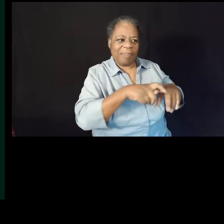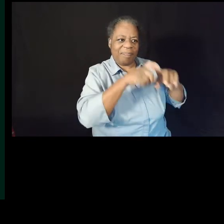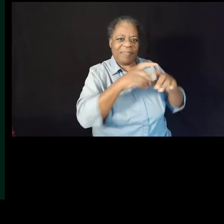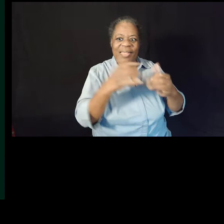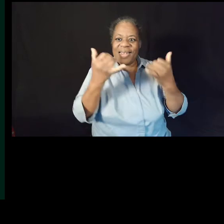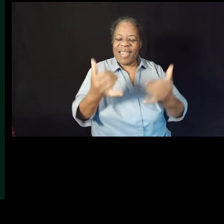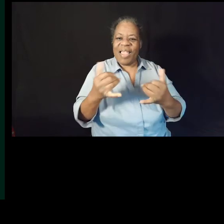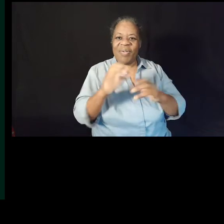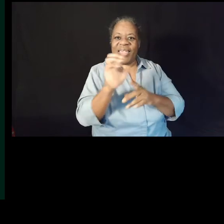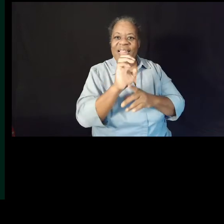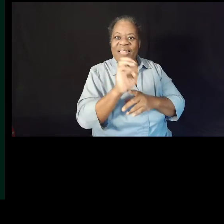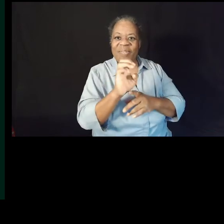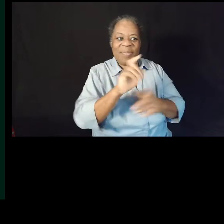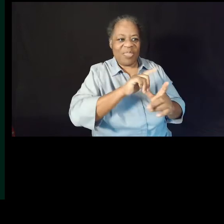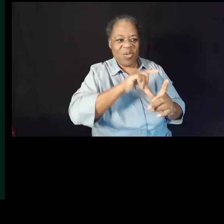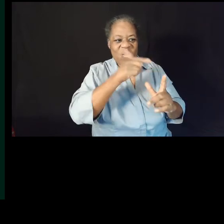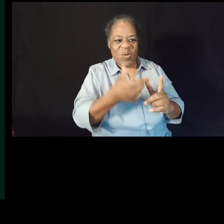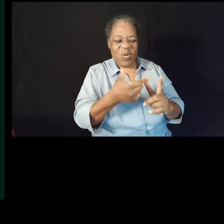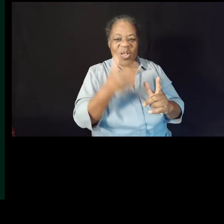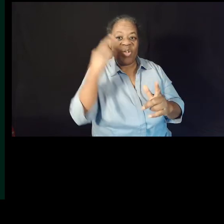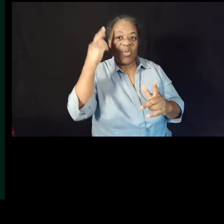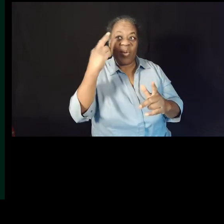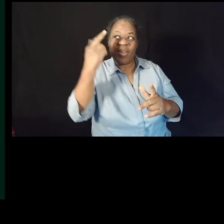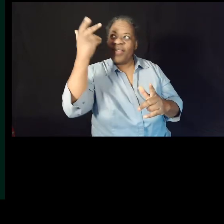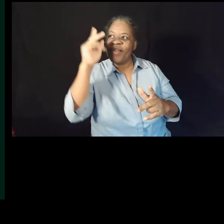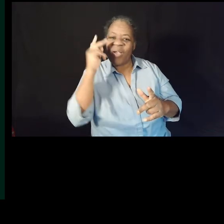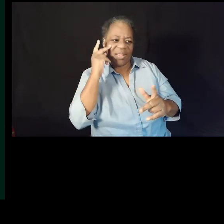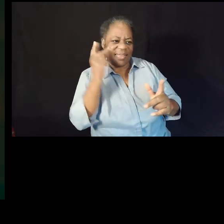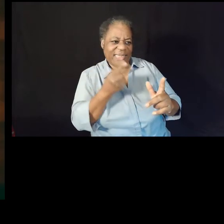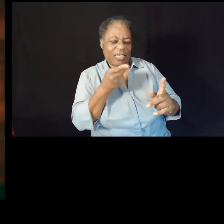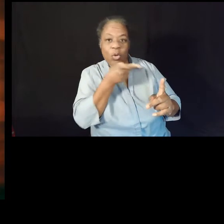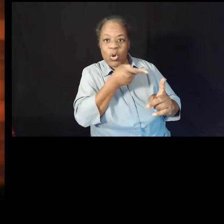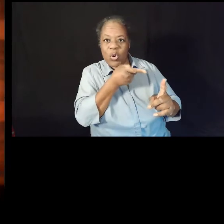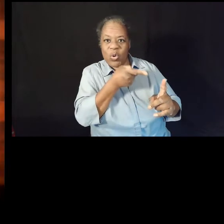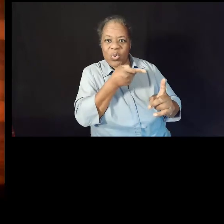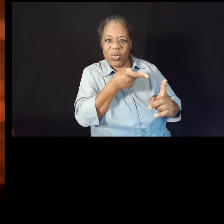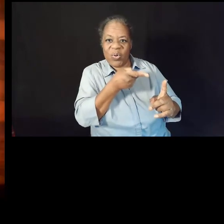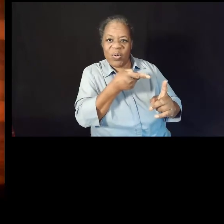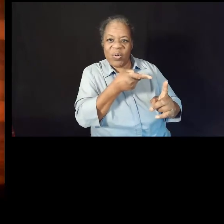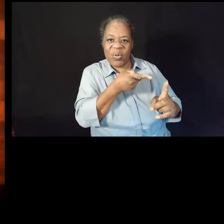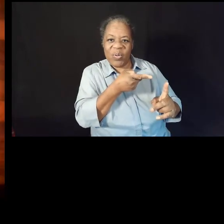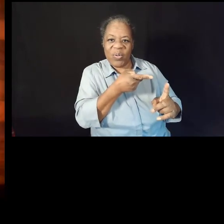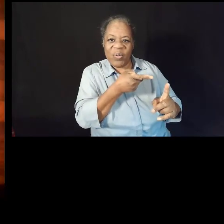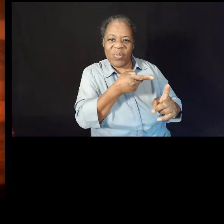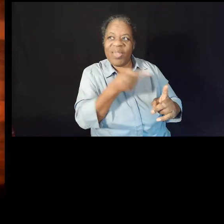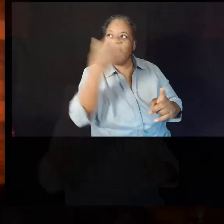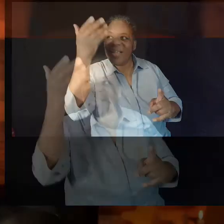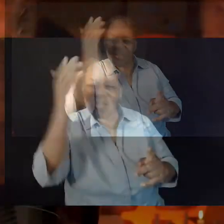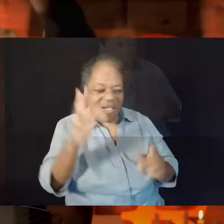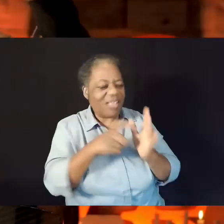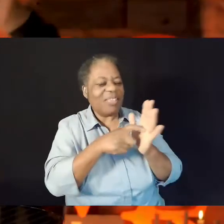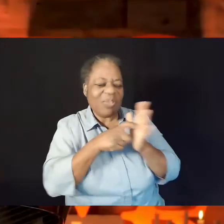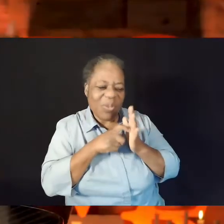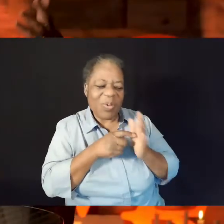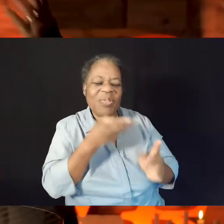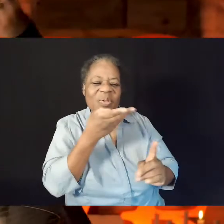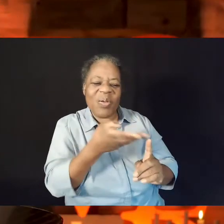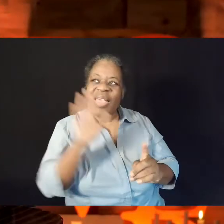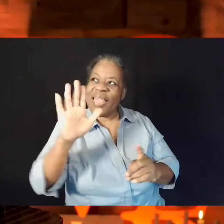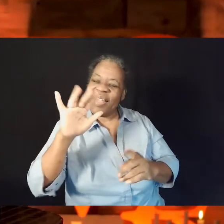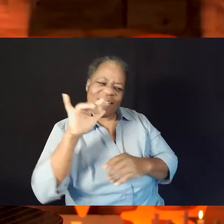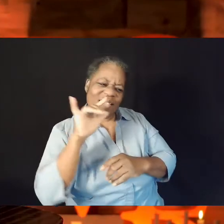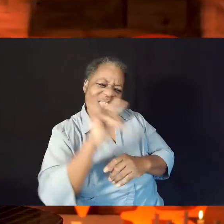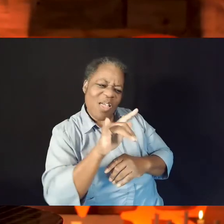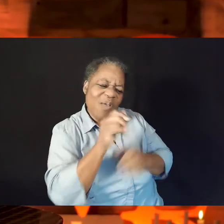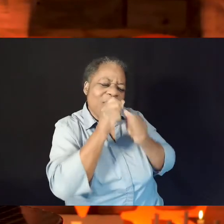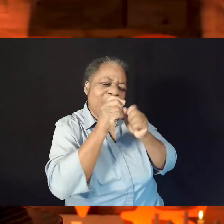to realize God's eye is on her. She has not gone unnoticed. His love and blessing are